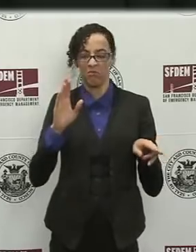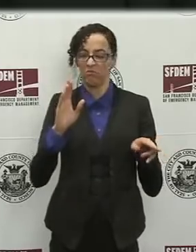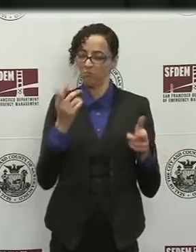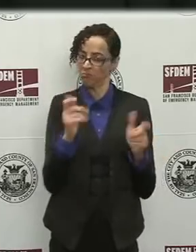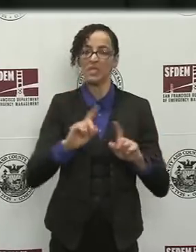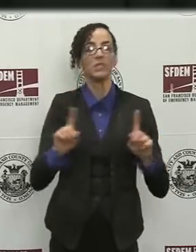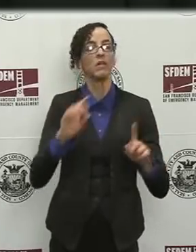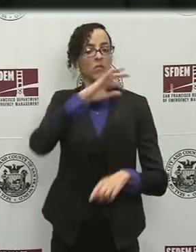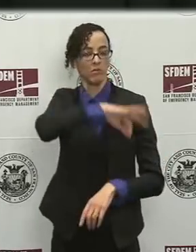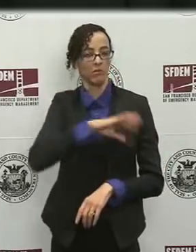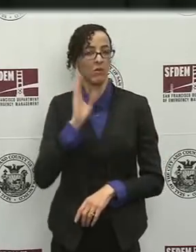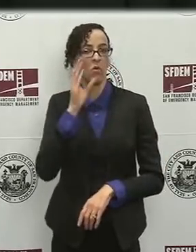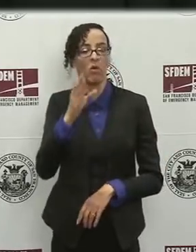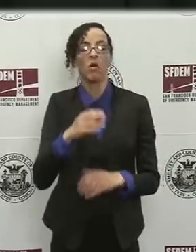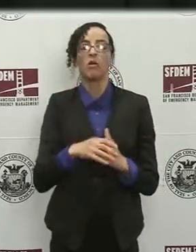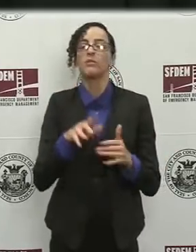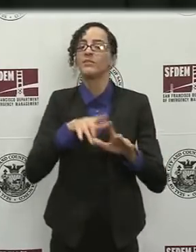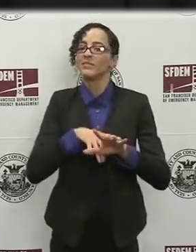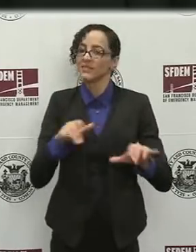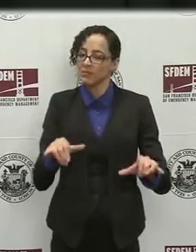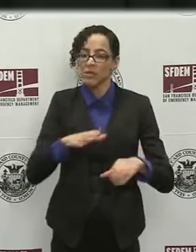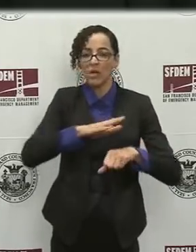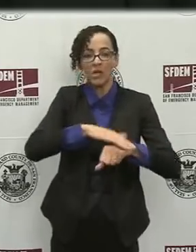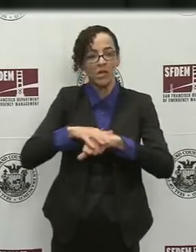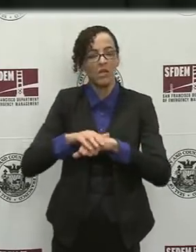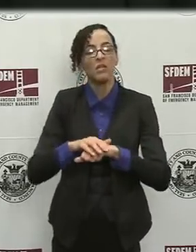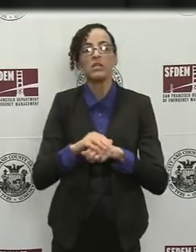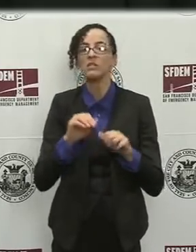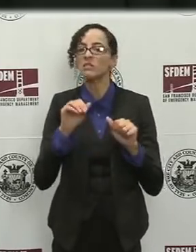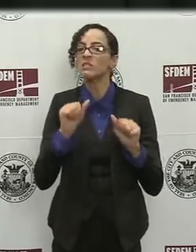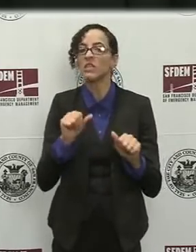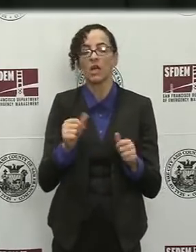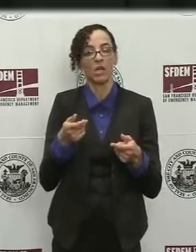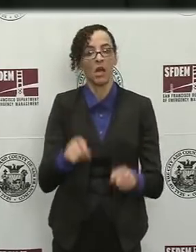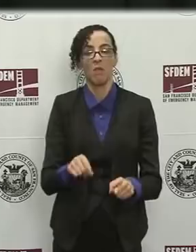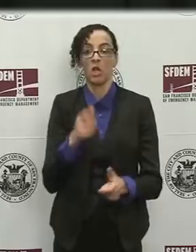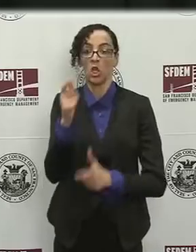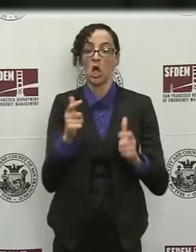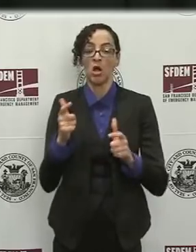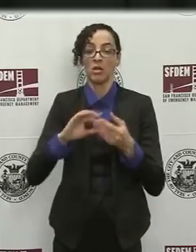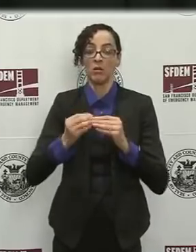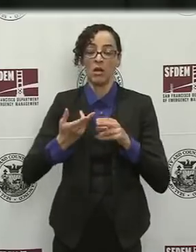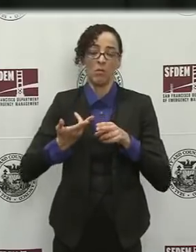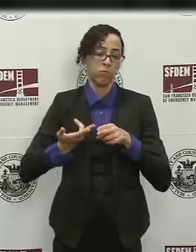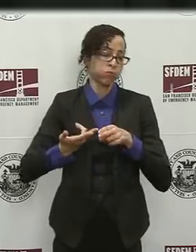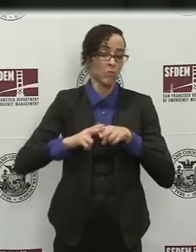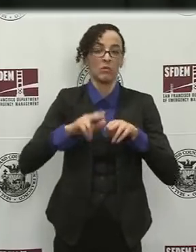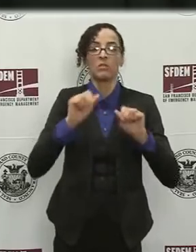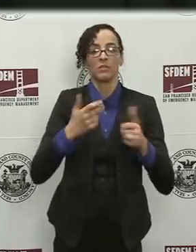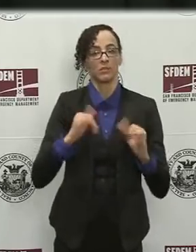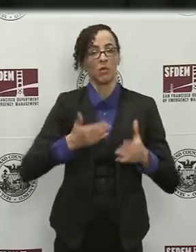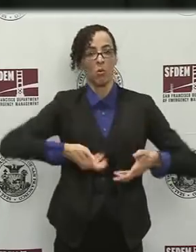plausible scenarios that a large surge could overwhelm even those additional resources.